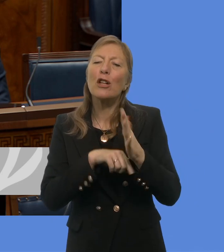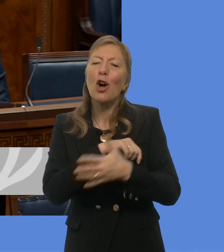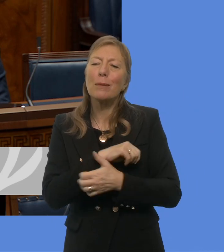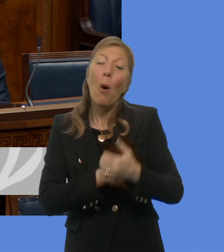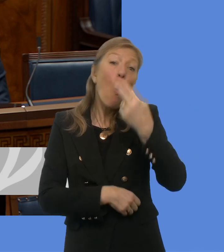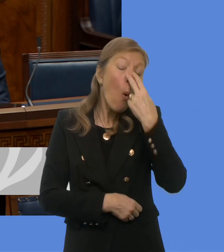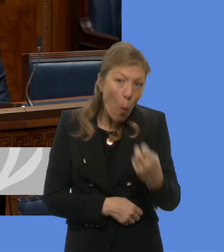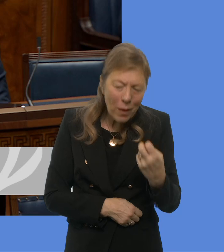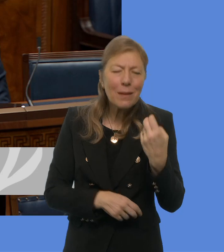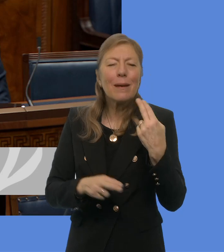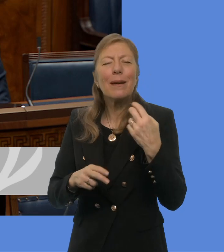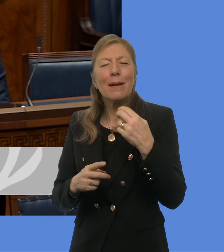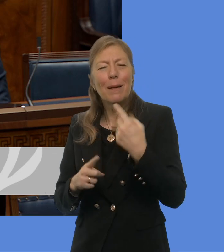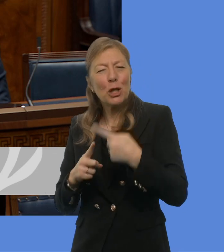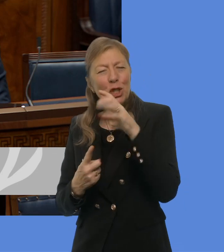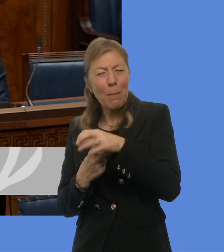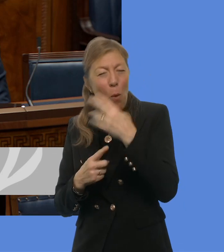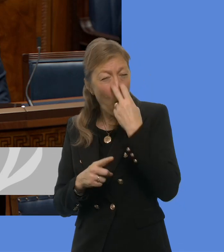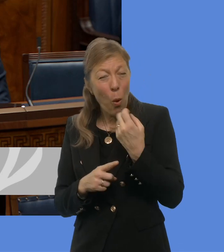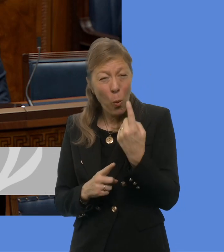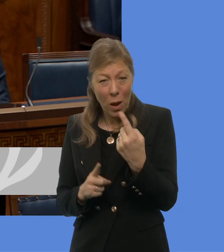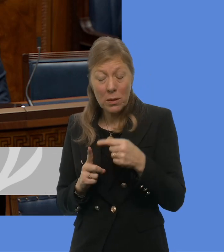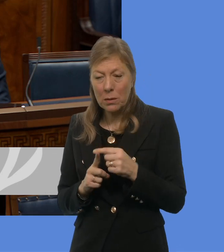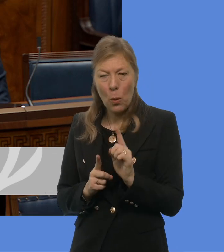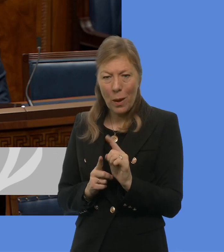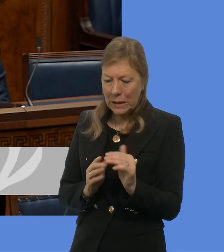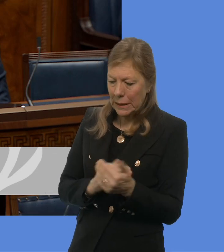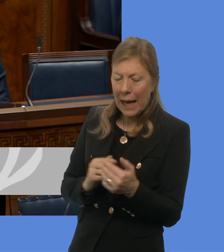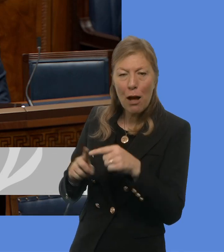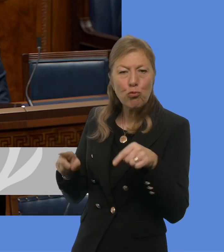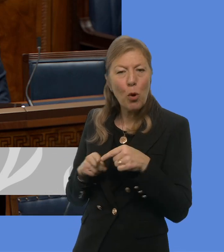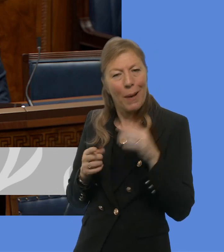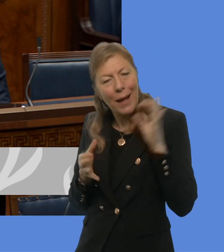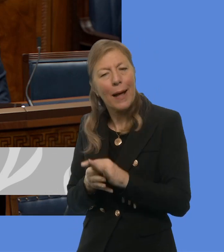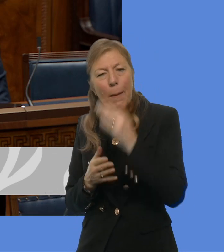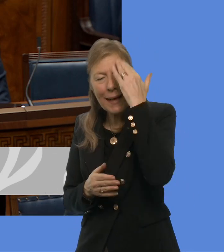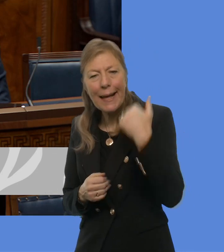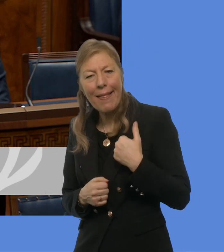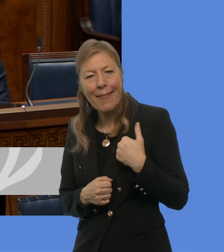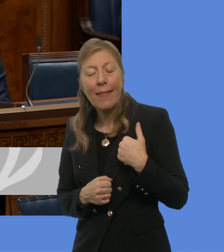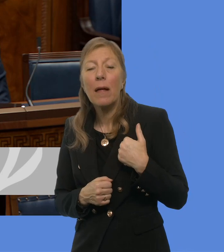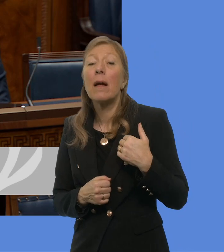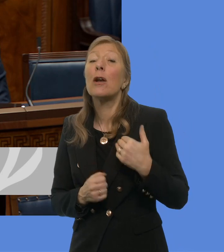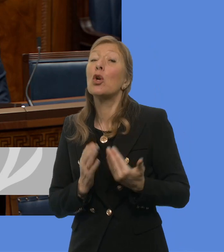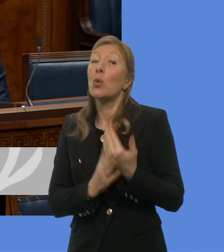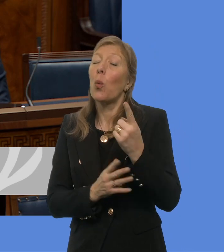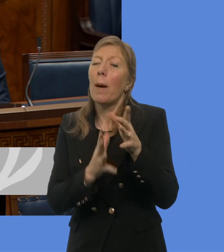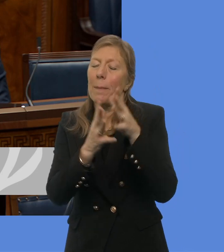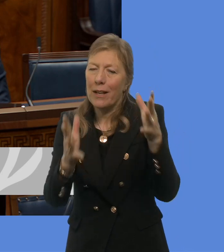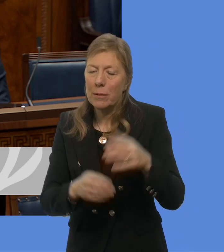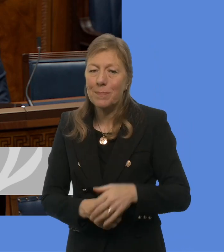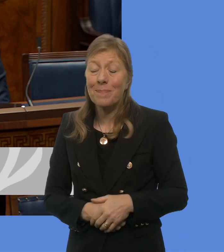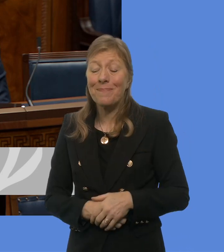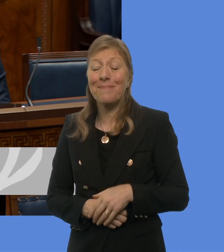health patients. So when the second one presented, there was nowhere to put them. But they said, you miss a guy had come in